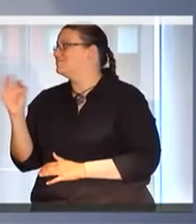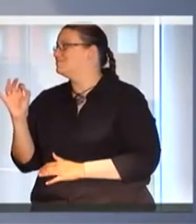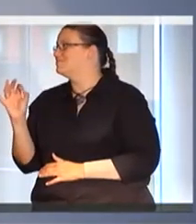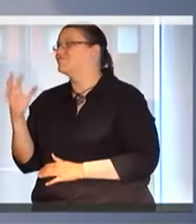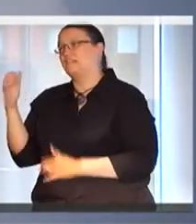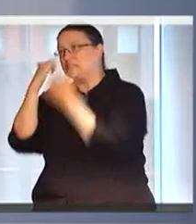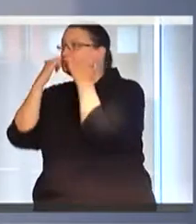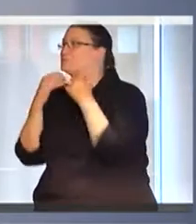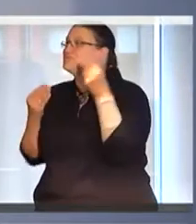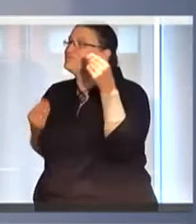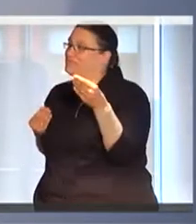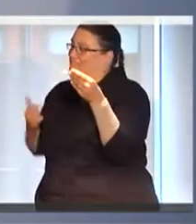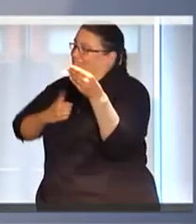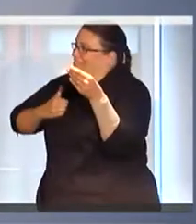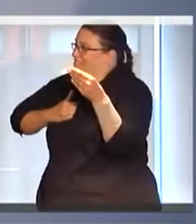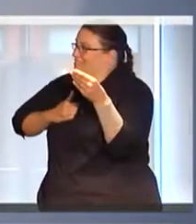Now, where the ACMA has been given